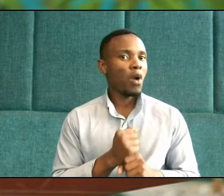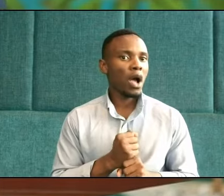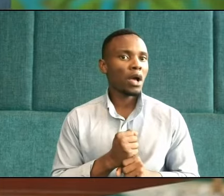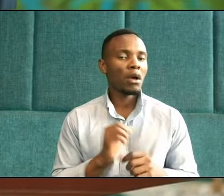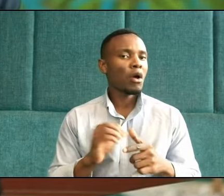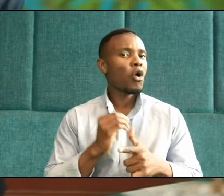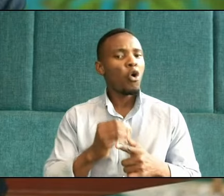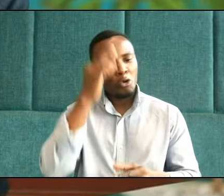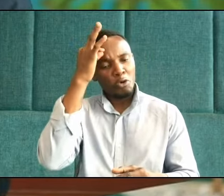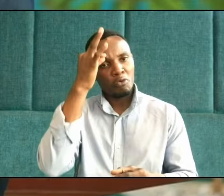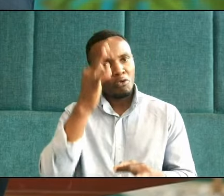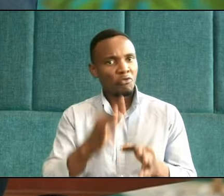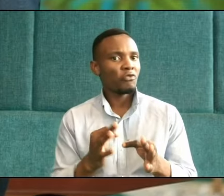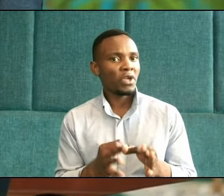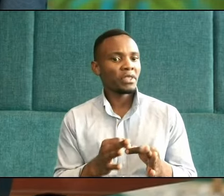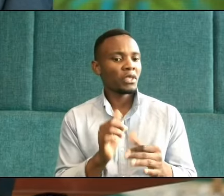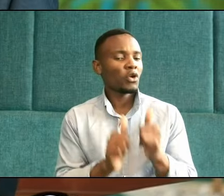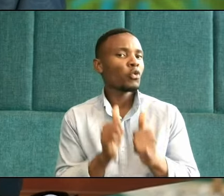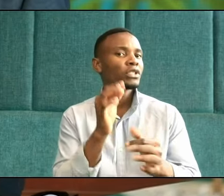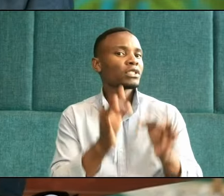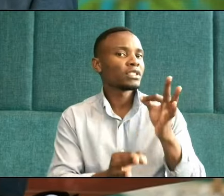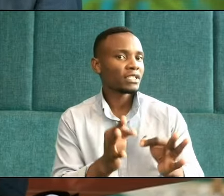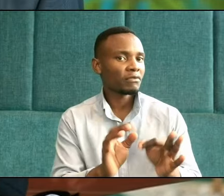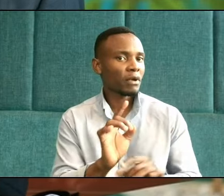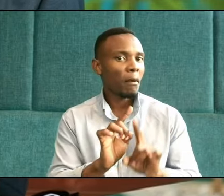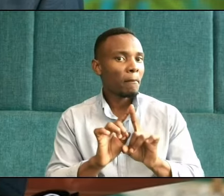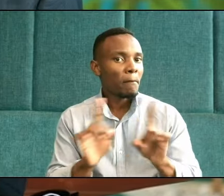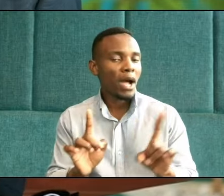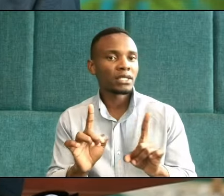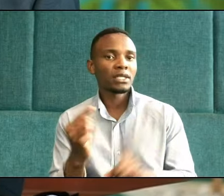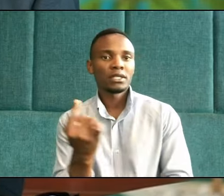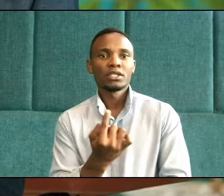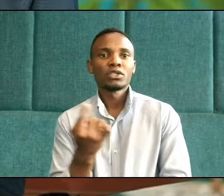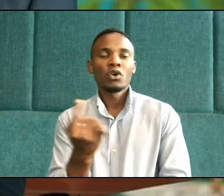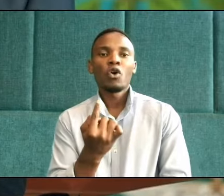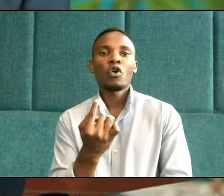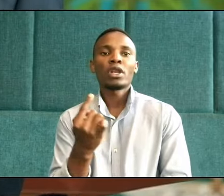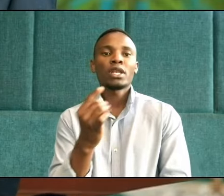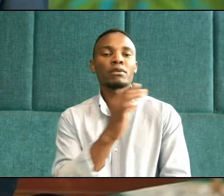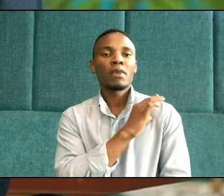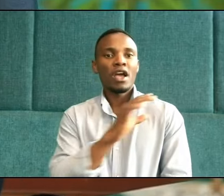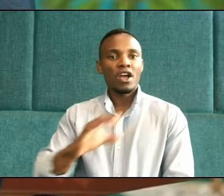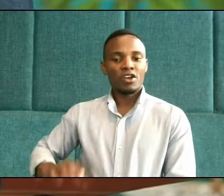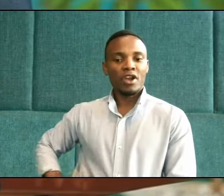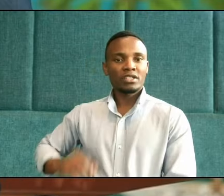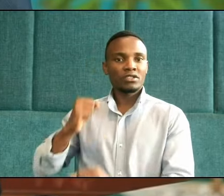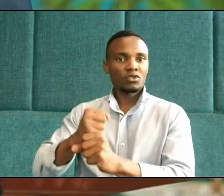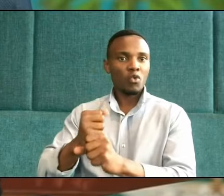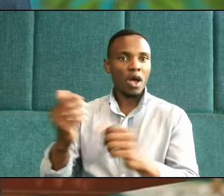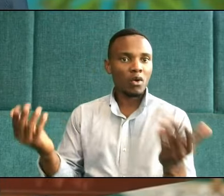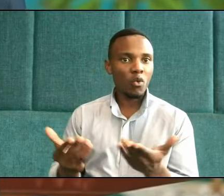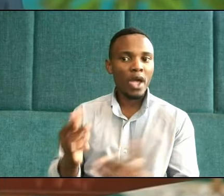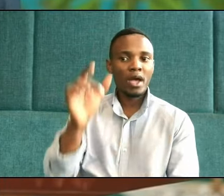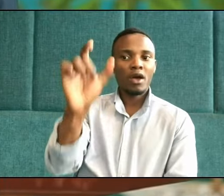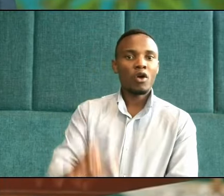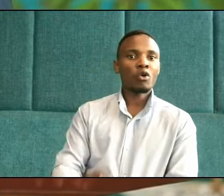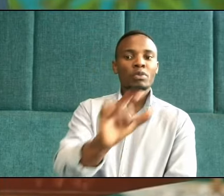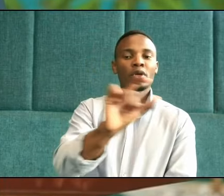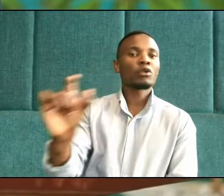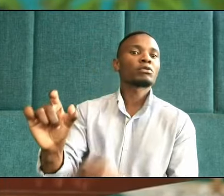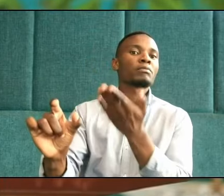or self-sanctification that justifies. It is purely the work of Christ on the cross. This